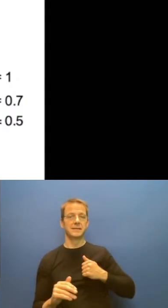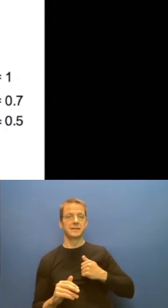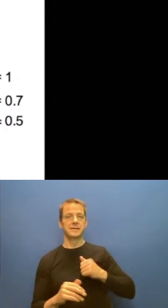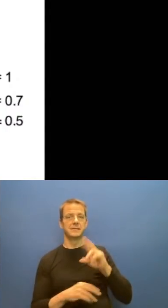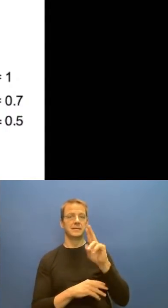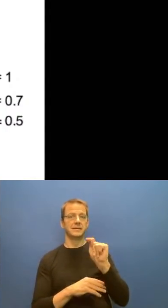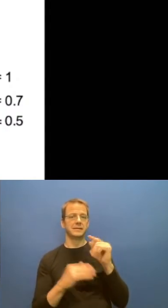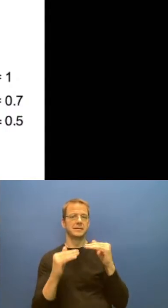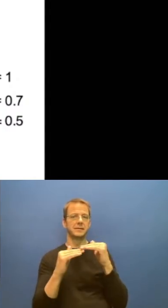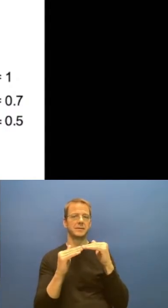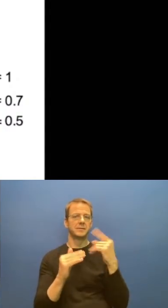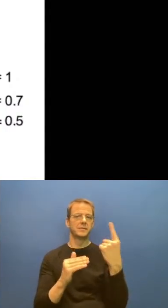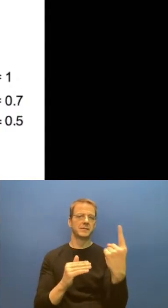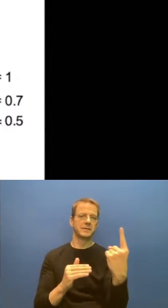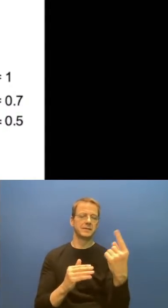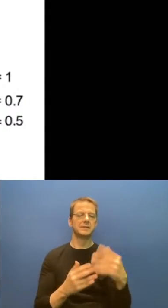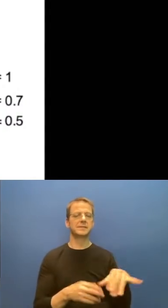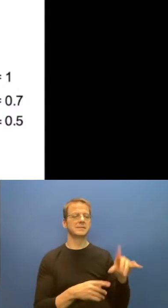we wouldn't